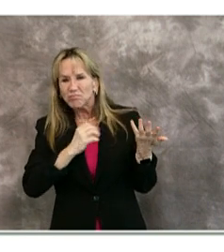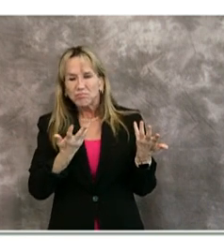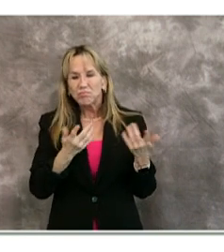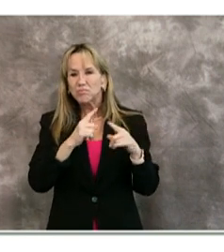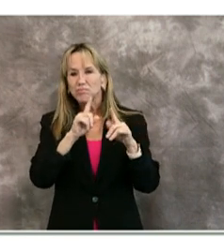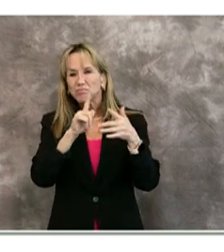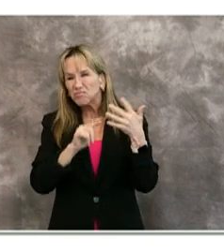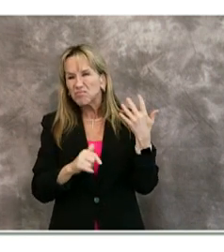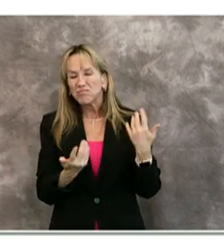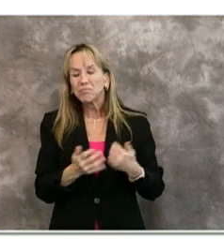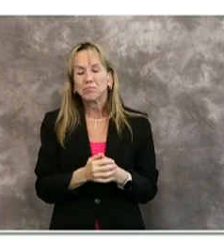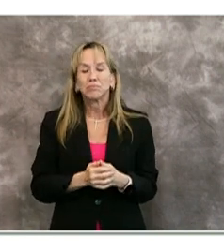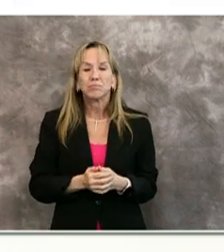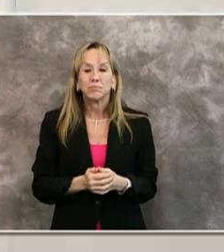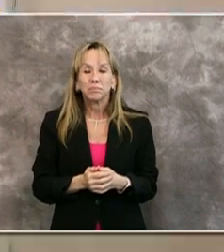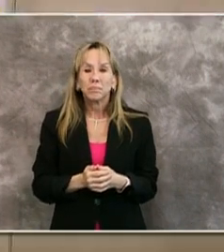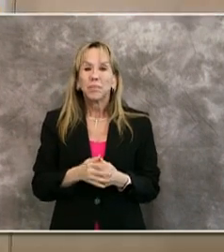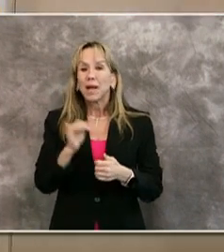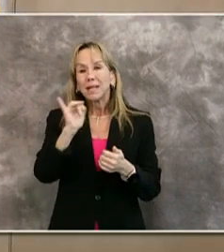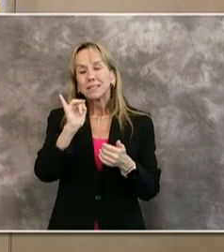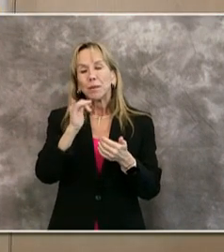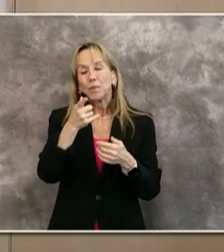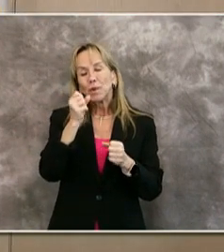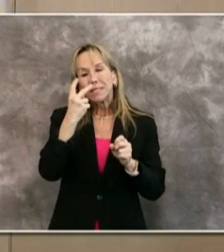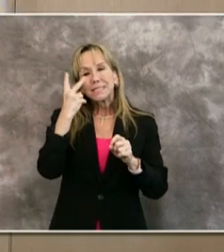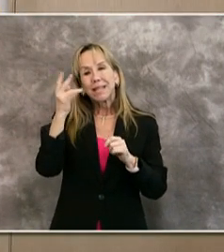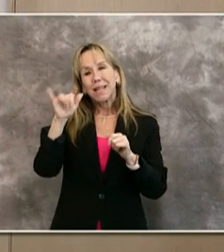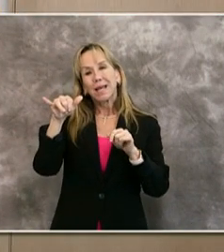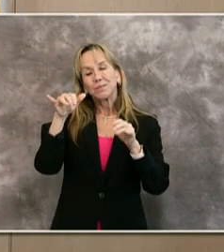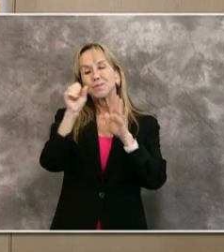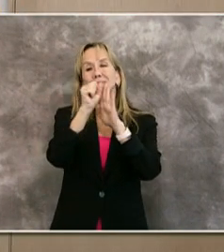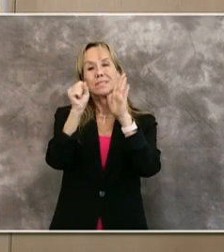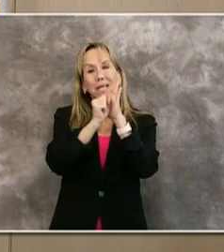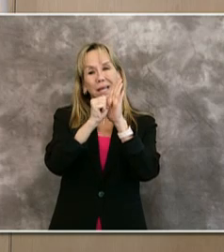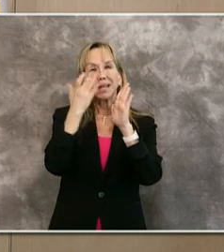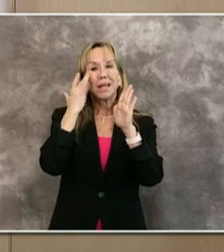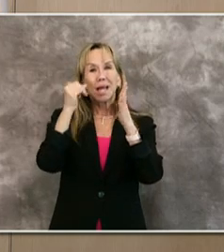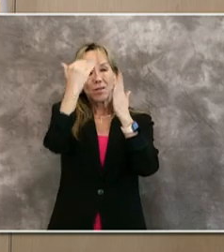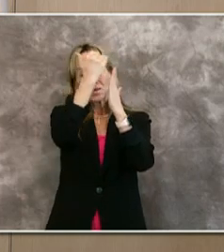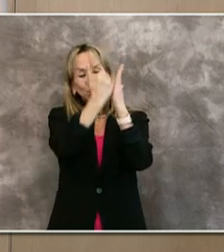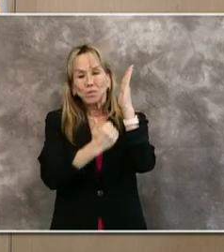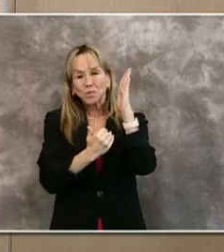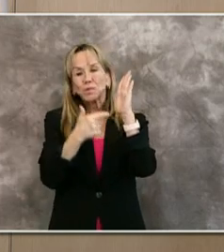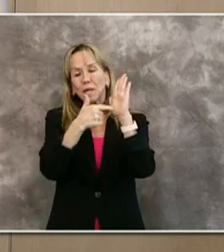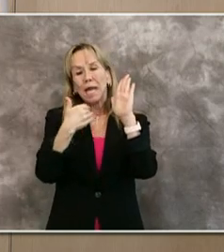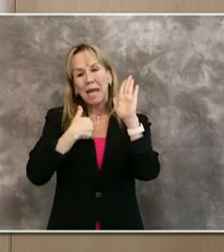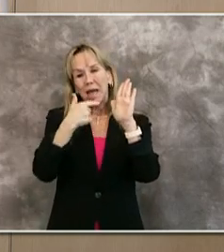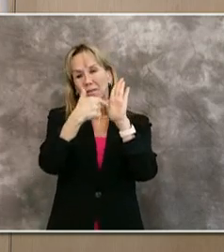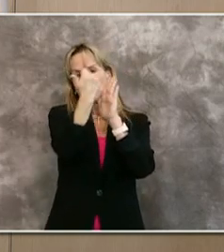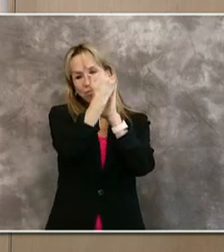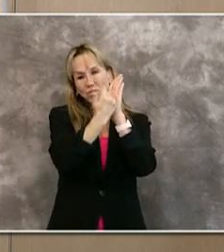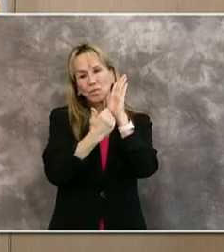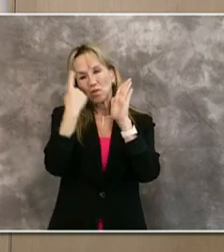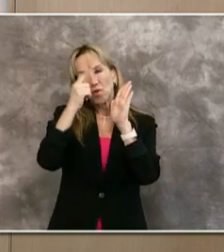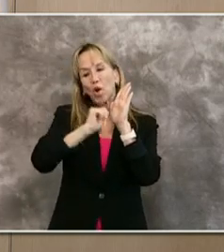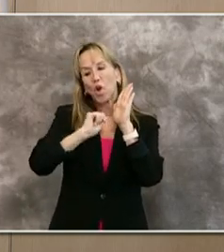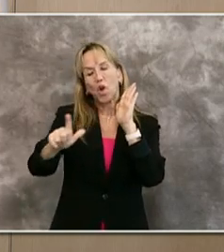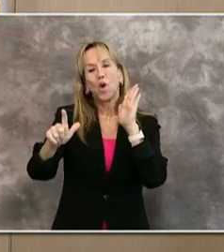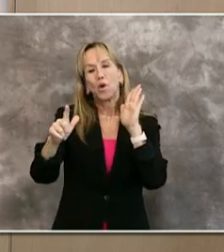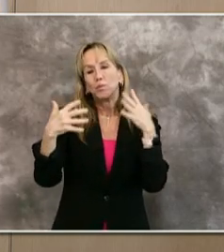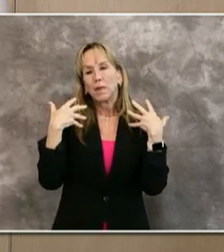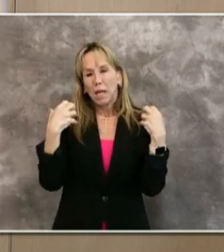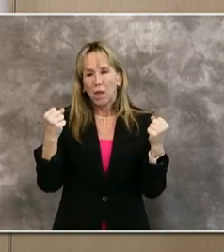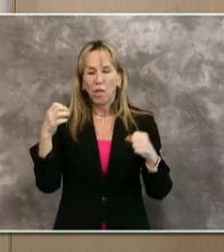and as provided in our state guidelines in this health officer's order.